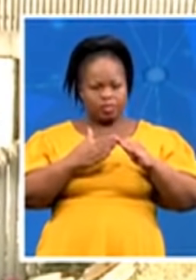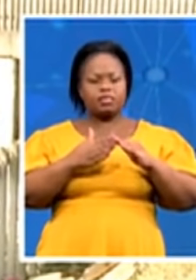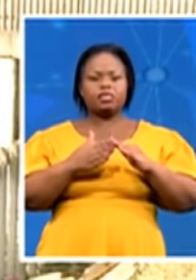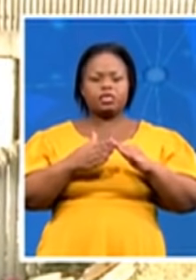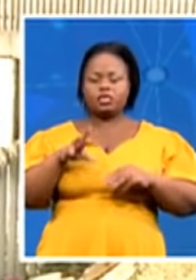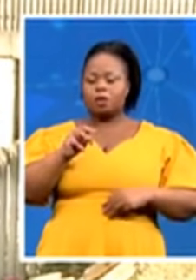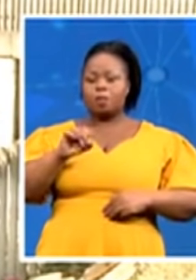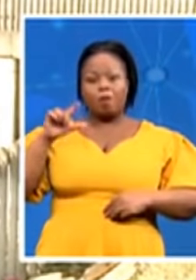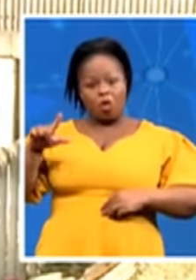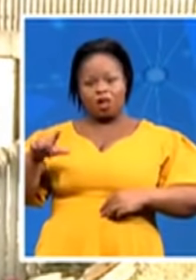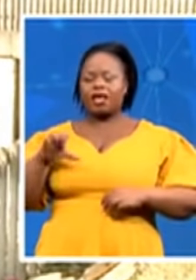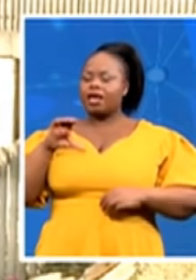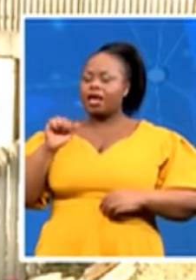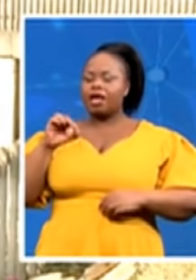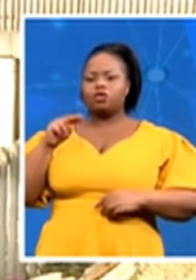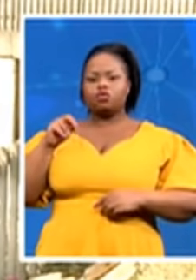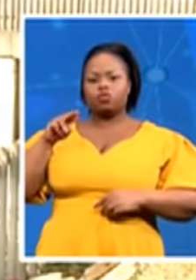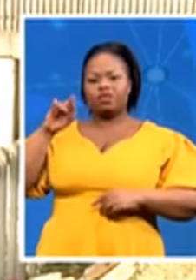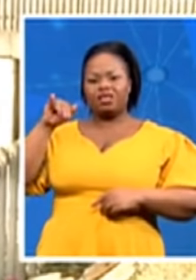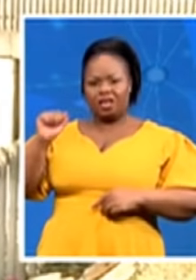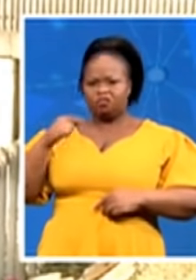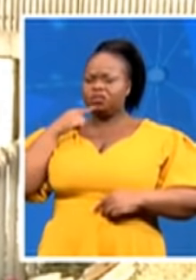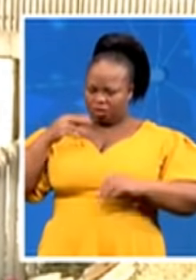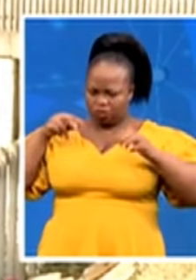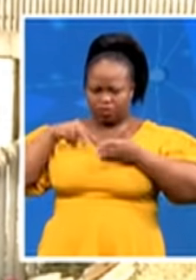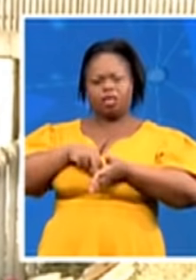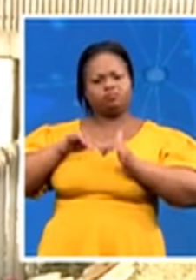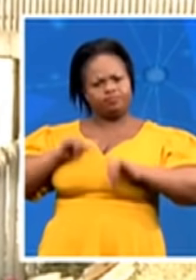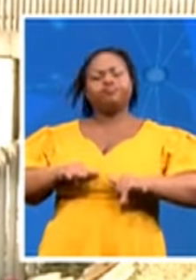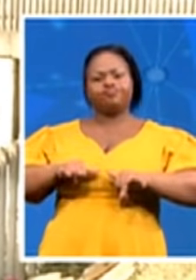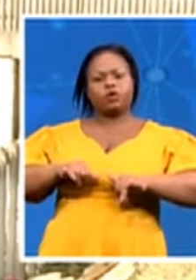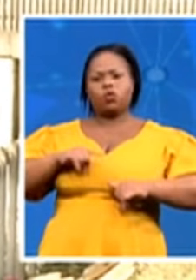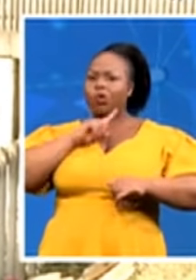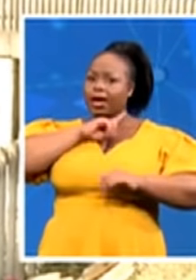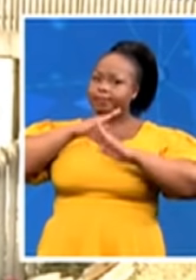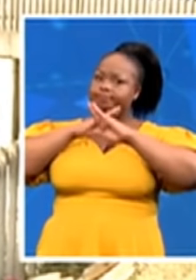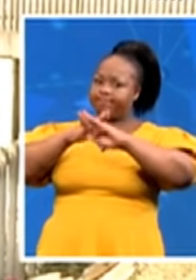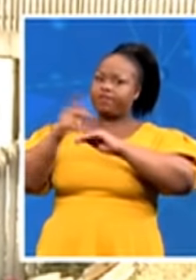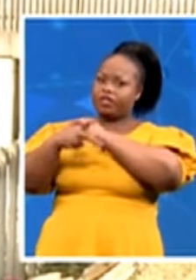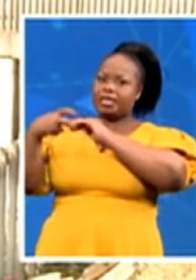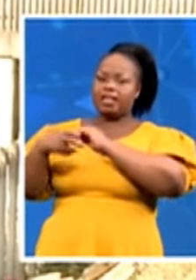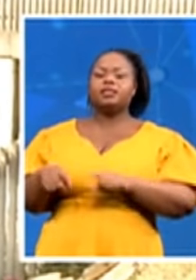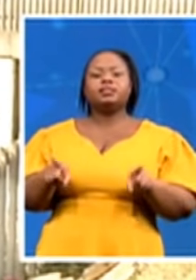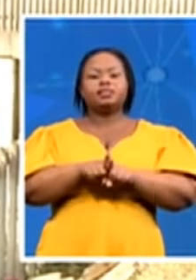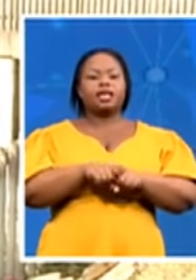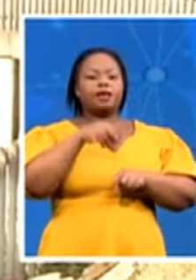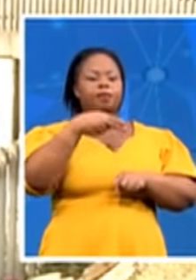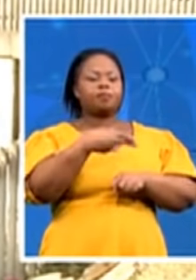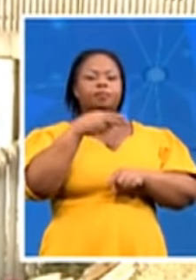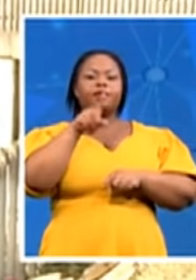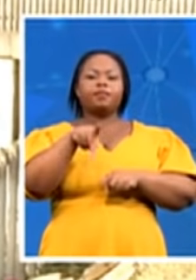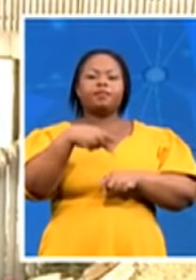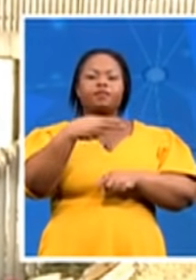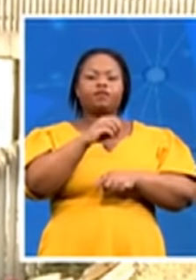saying that they're going to be stationed there. There are some reports also coming from Phoenix, where the men and women are also standing in solidarity against the